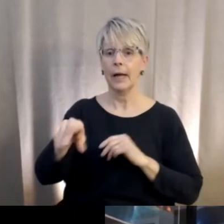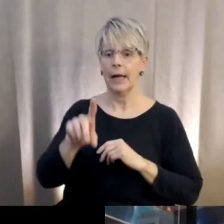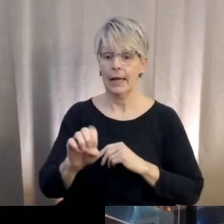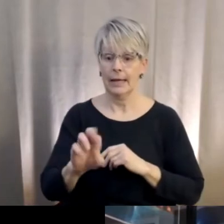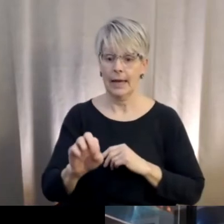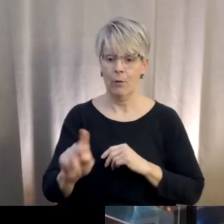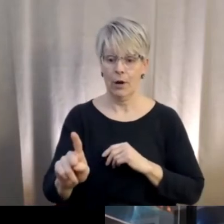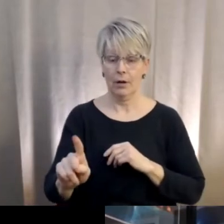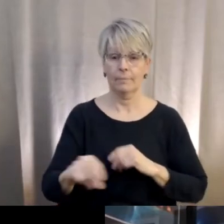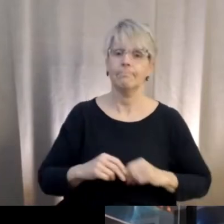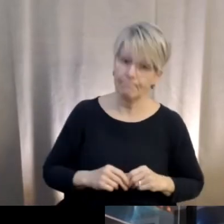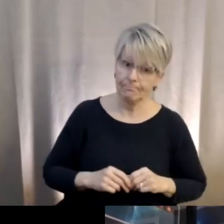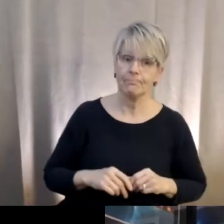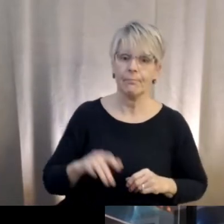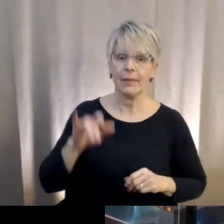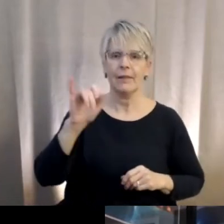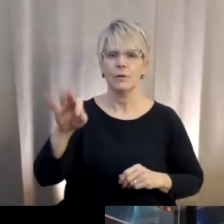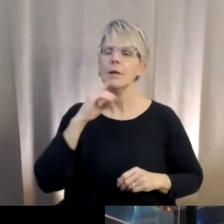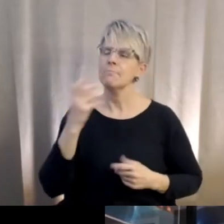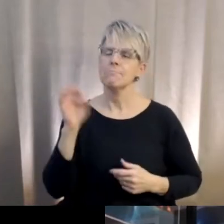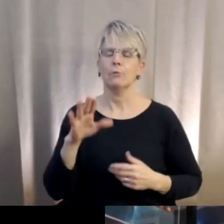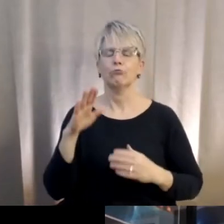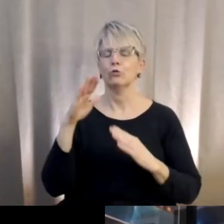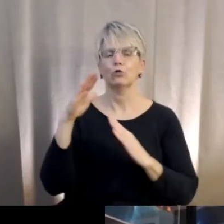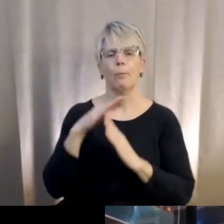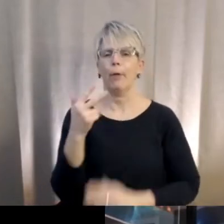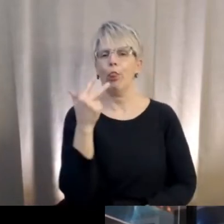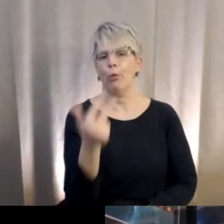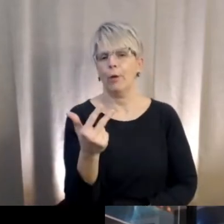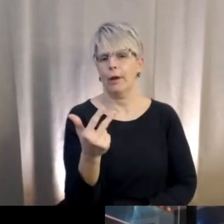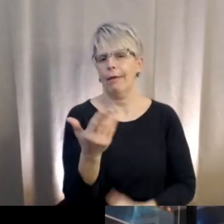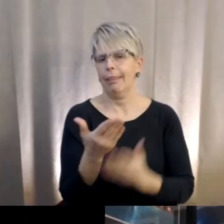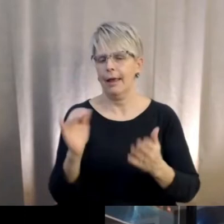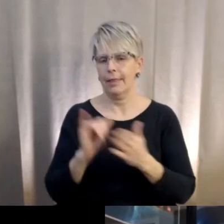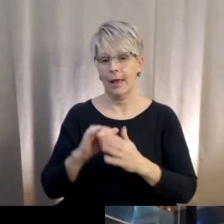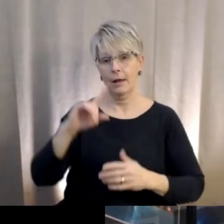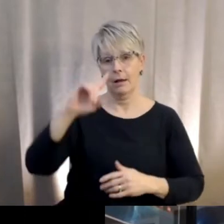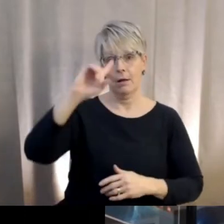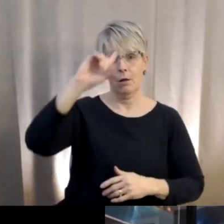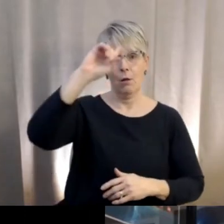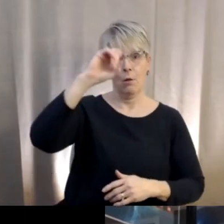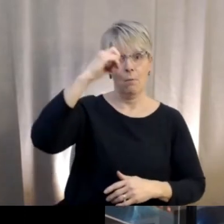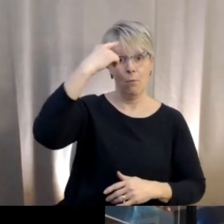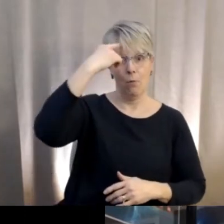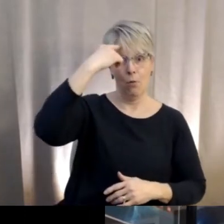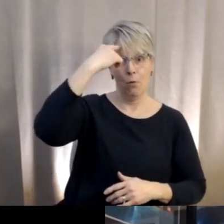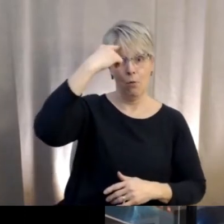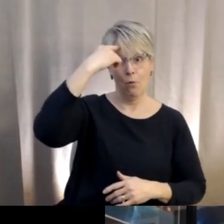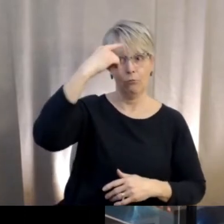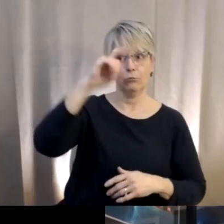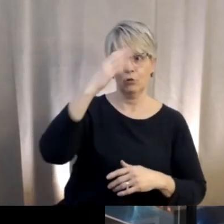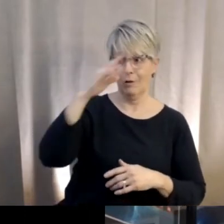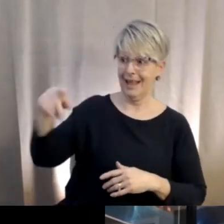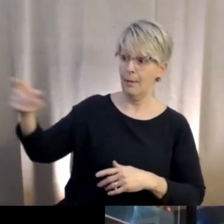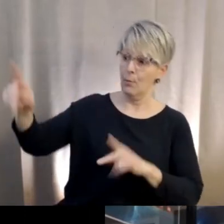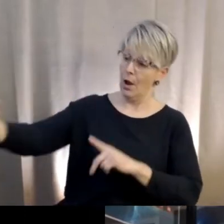had to have a top three things that an employer should know when an employee is coming in with a service animal, what would you